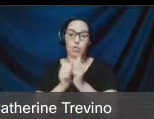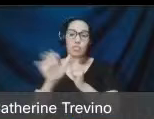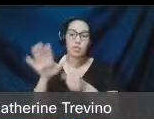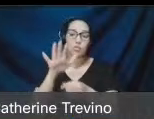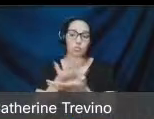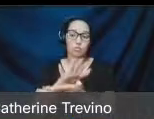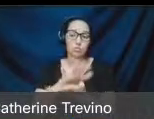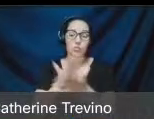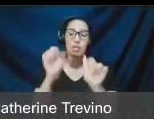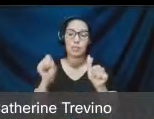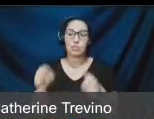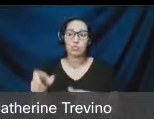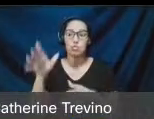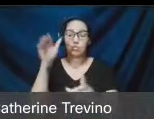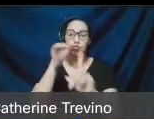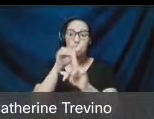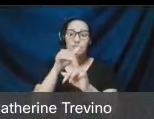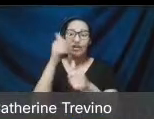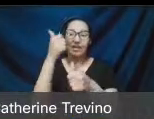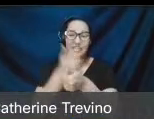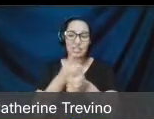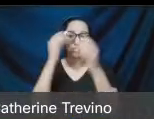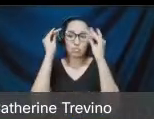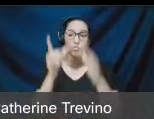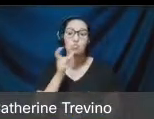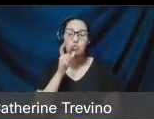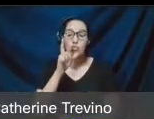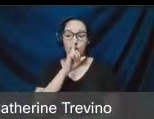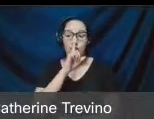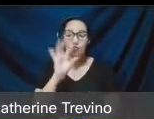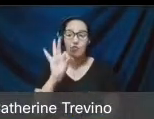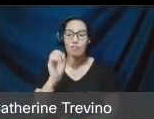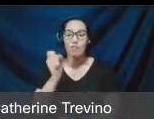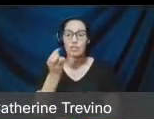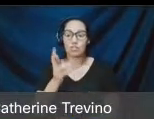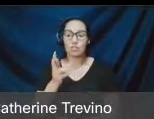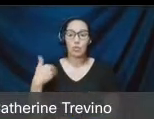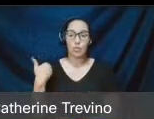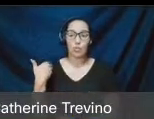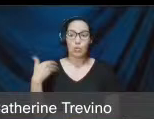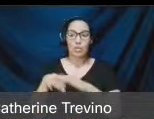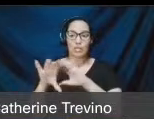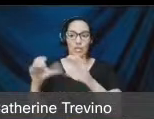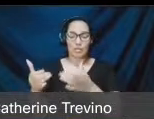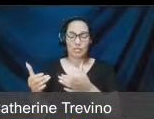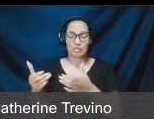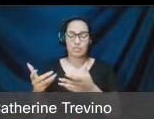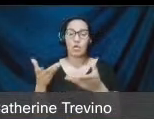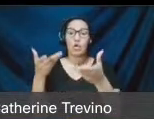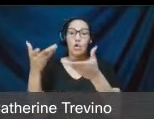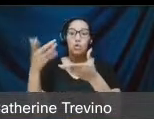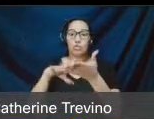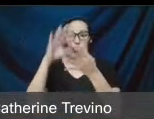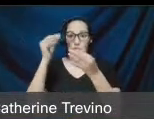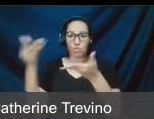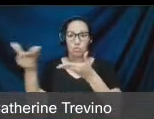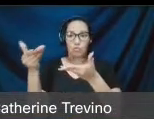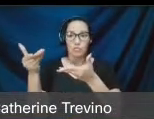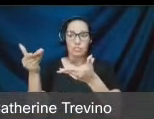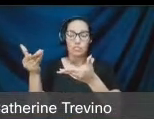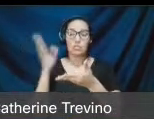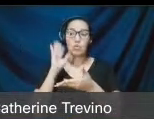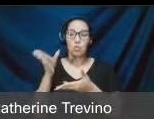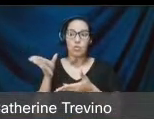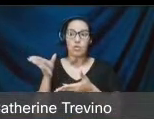able to notify each teacher of who the foster youth are in their classes. Our Student Services Department will disseminate the Foster Youth